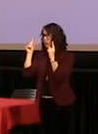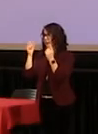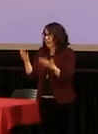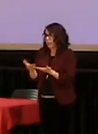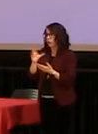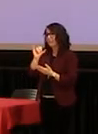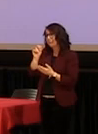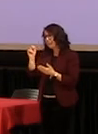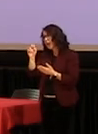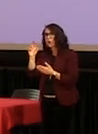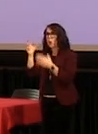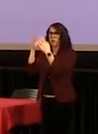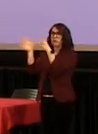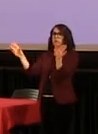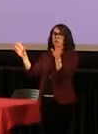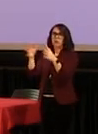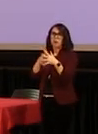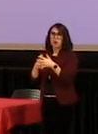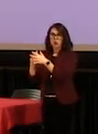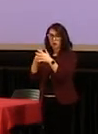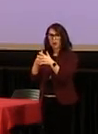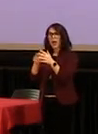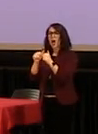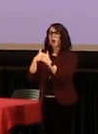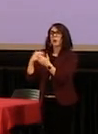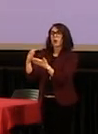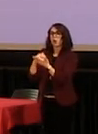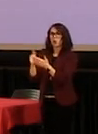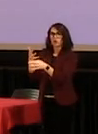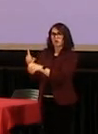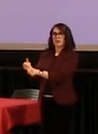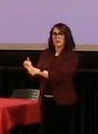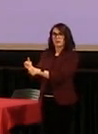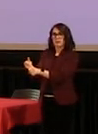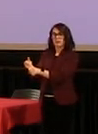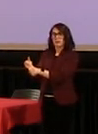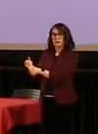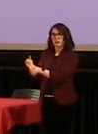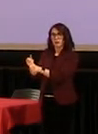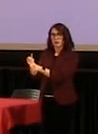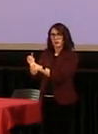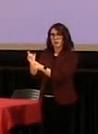Cincinnati? How do we earn trust? Who do we work with?